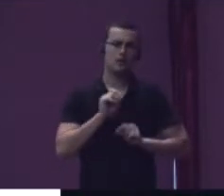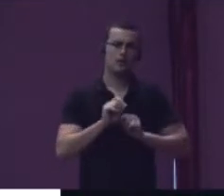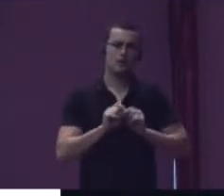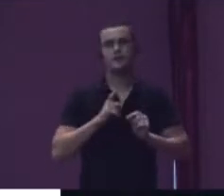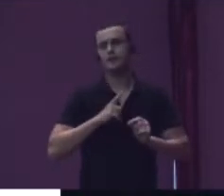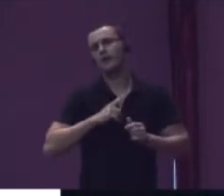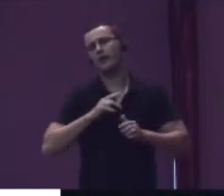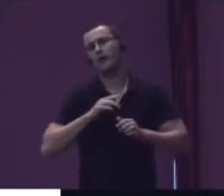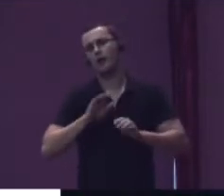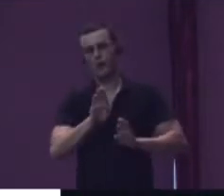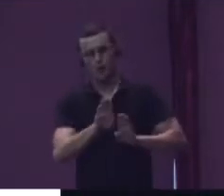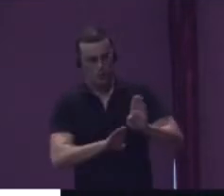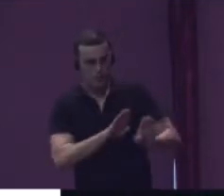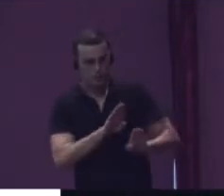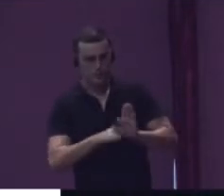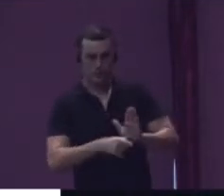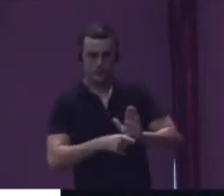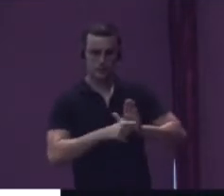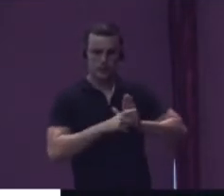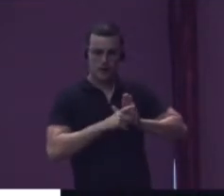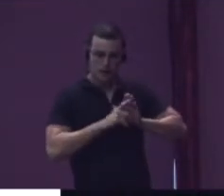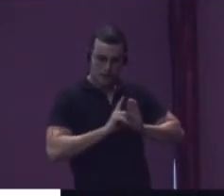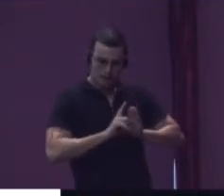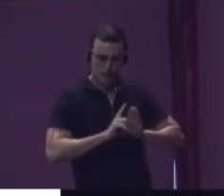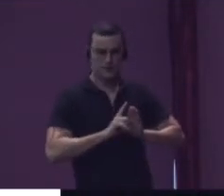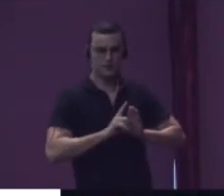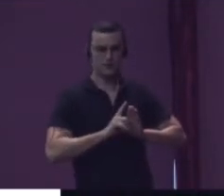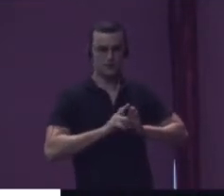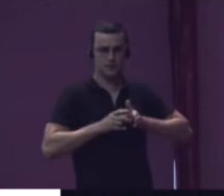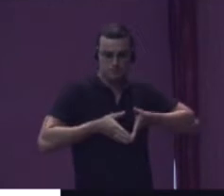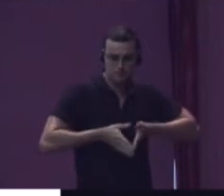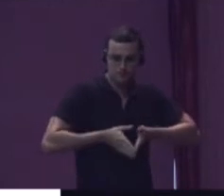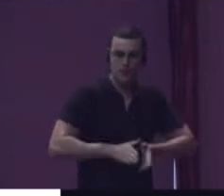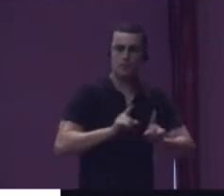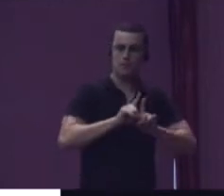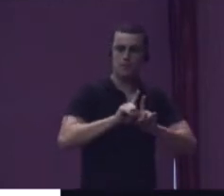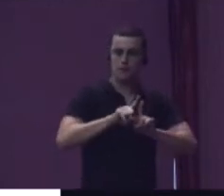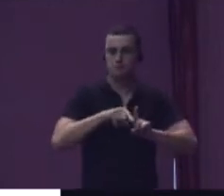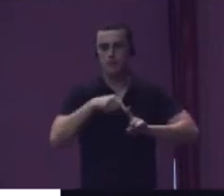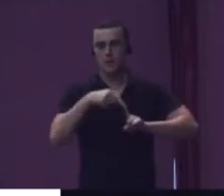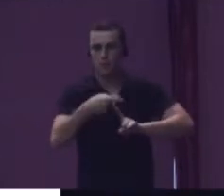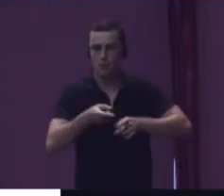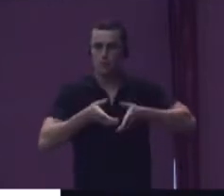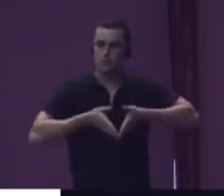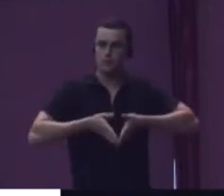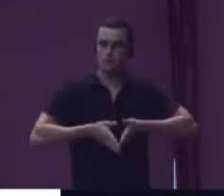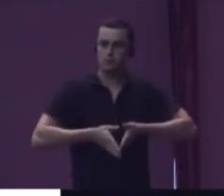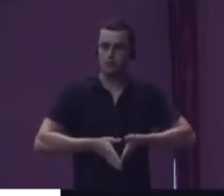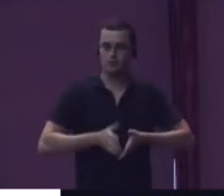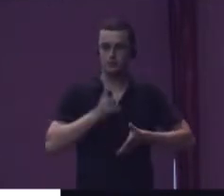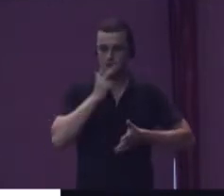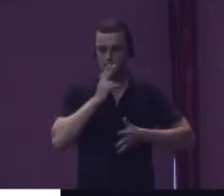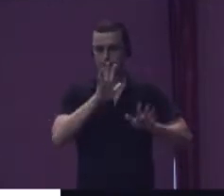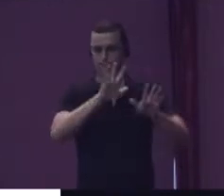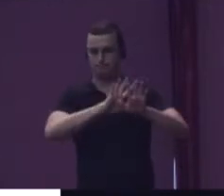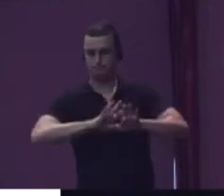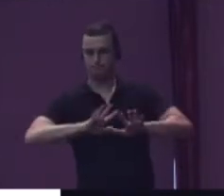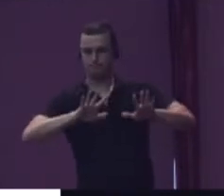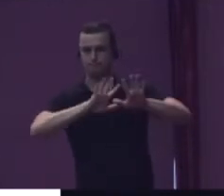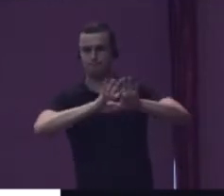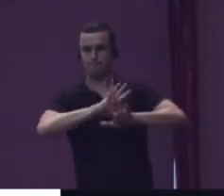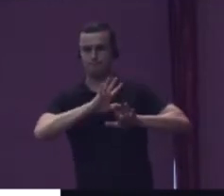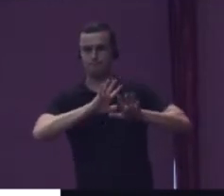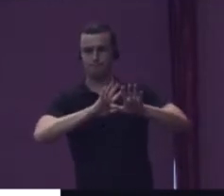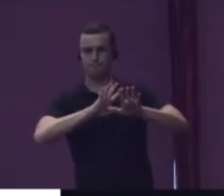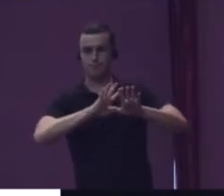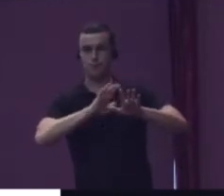on, so it's a very short-sighted view of what the midwife does